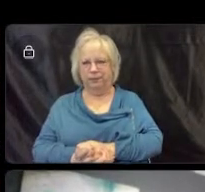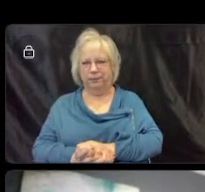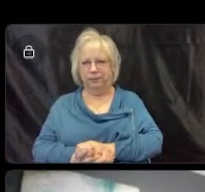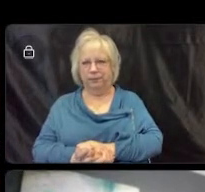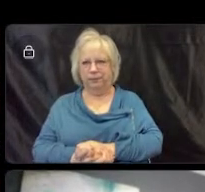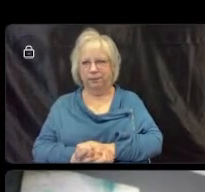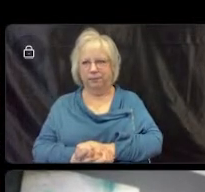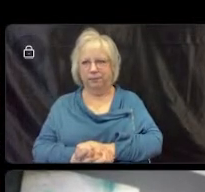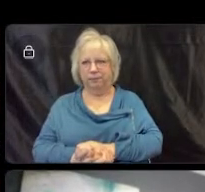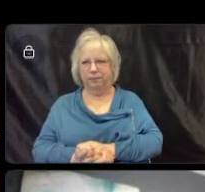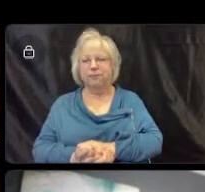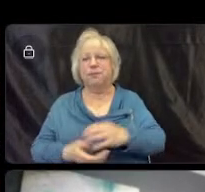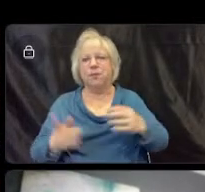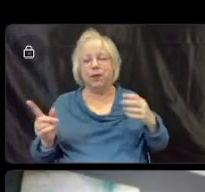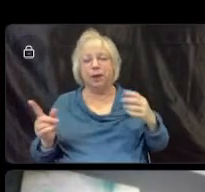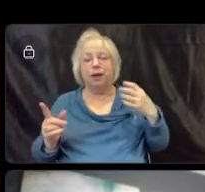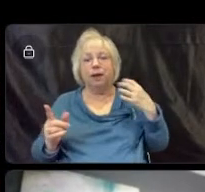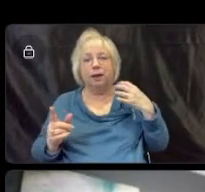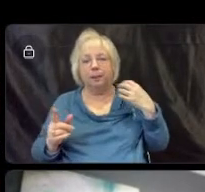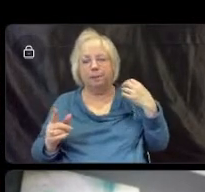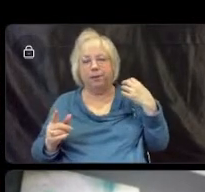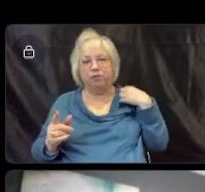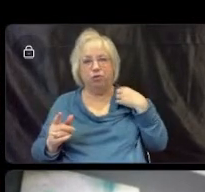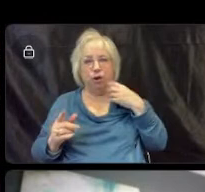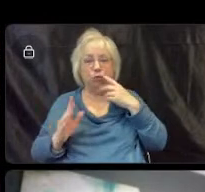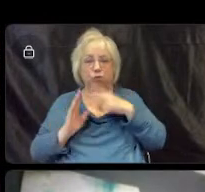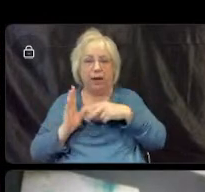I'll have the reading for the consent agenda.